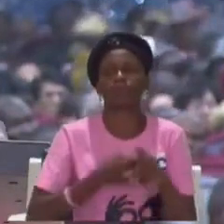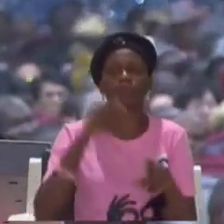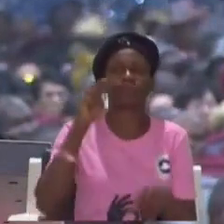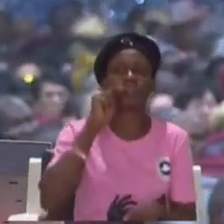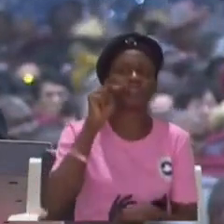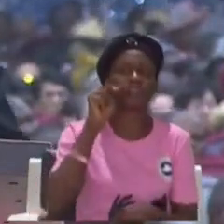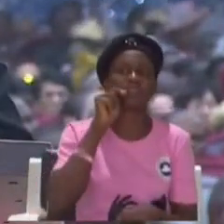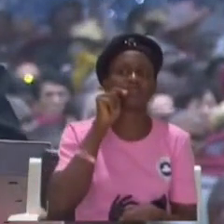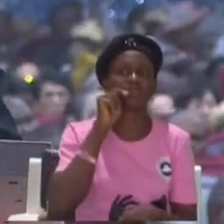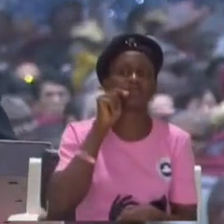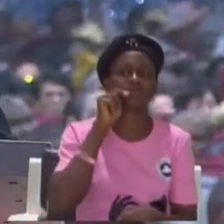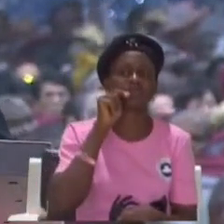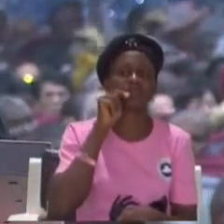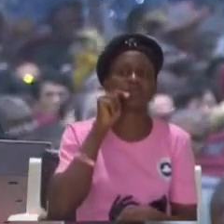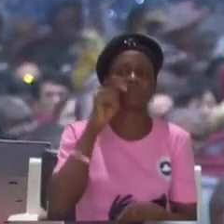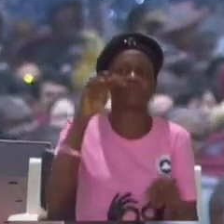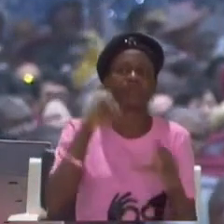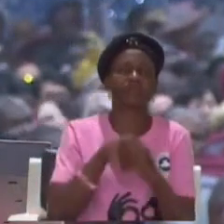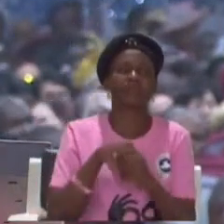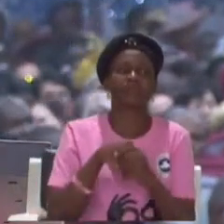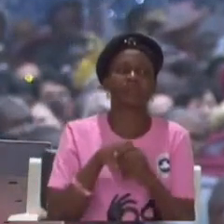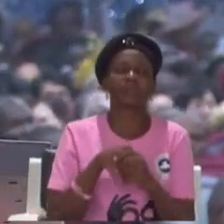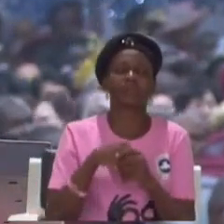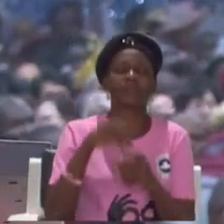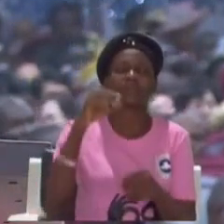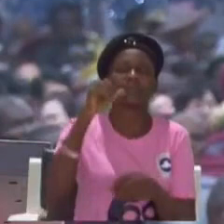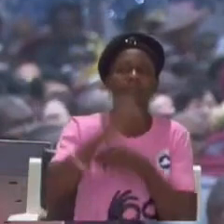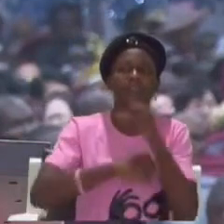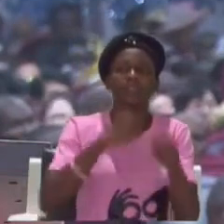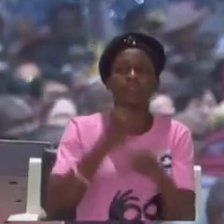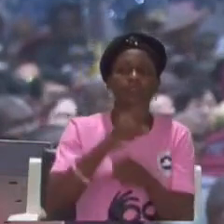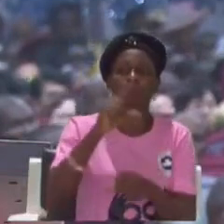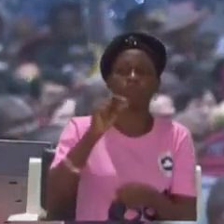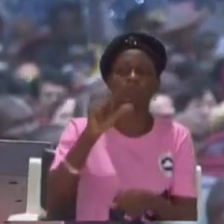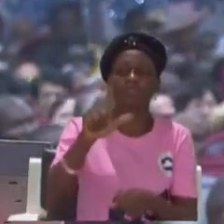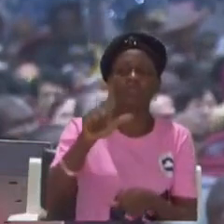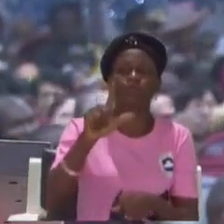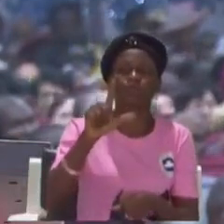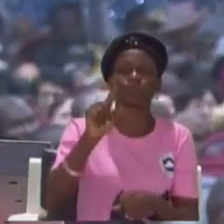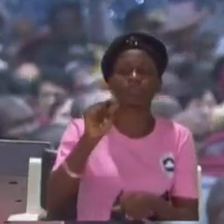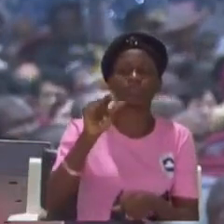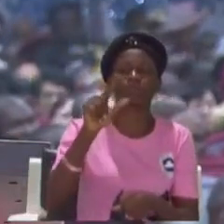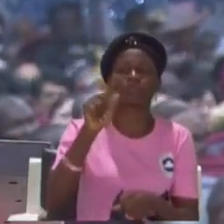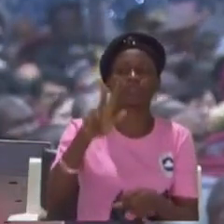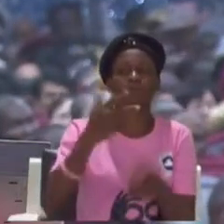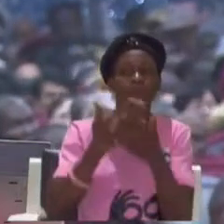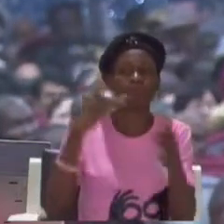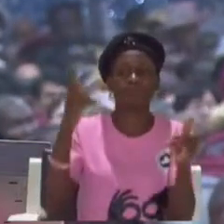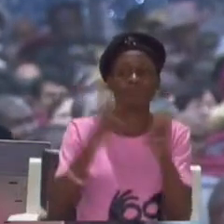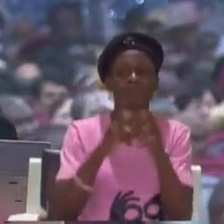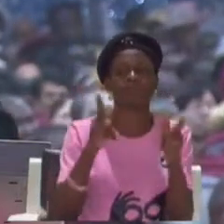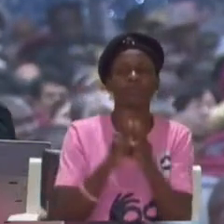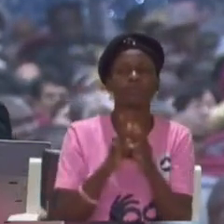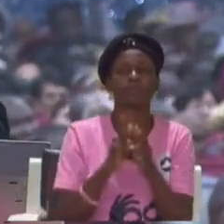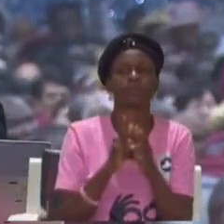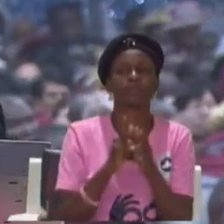Nigeria. In year 2023, before the convention,